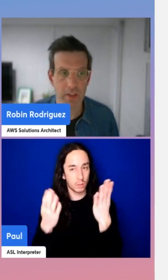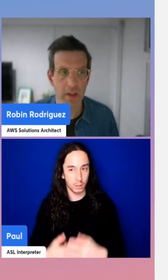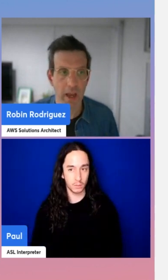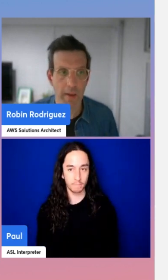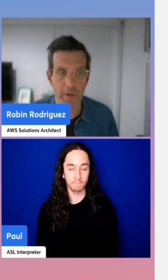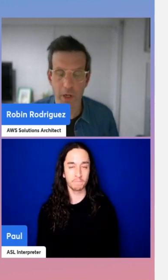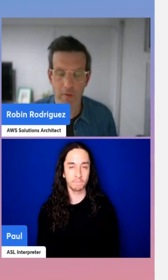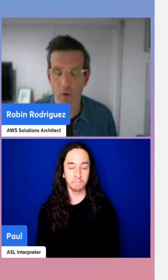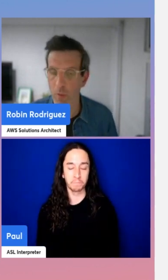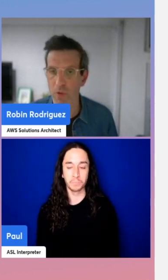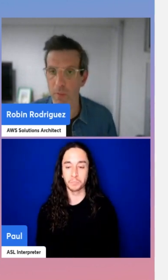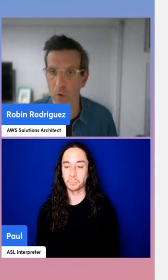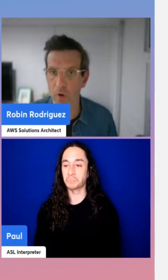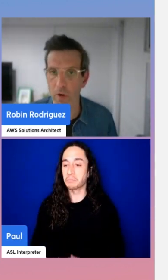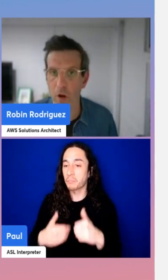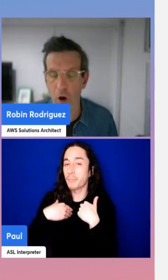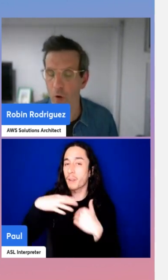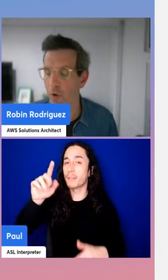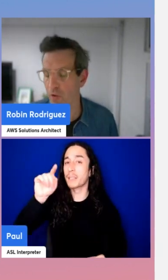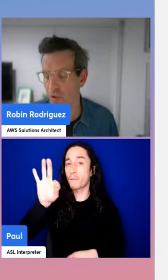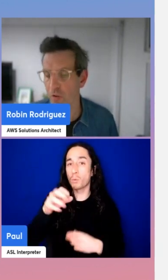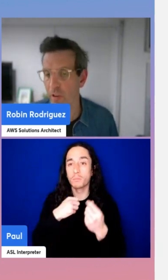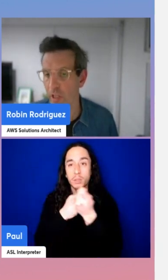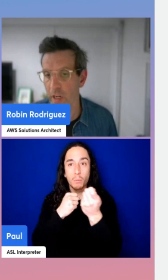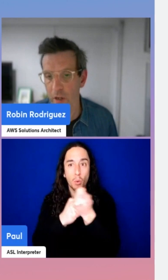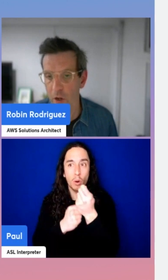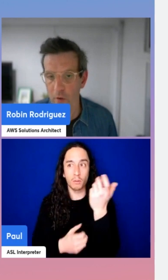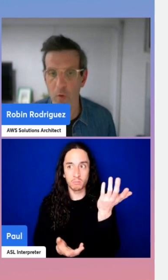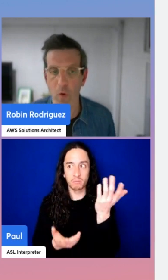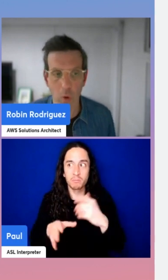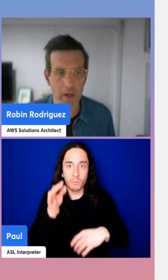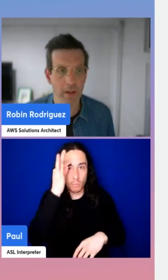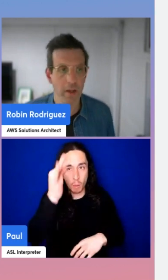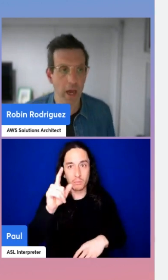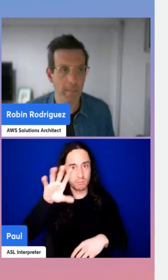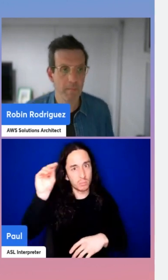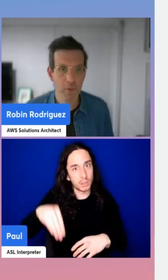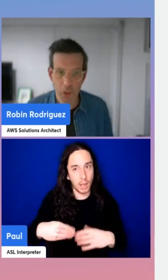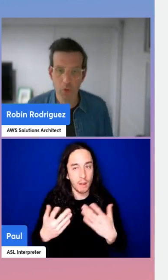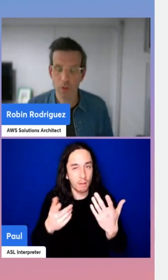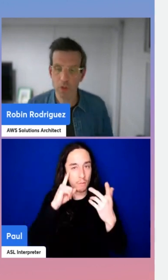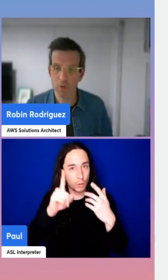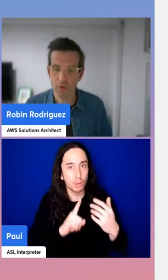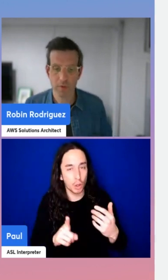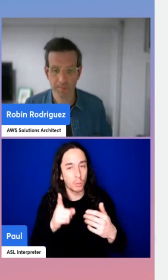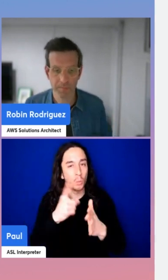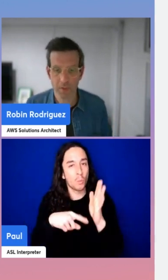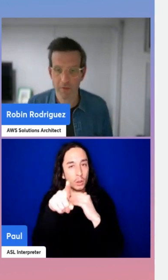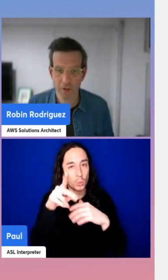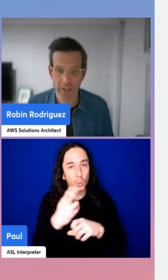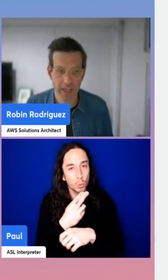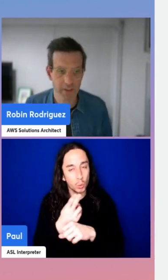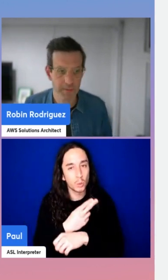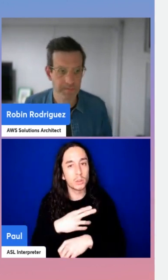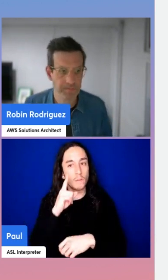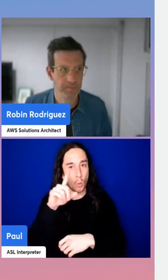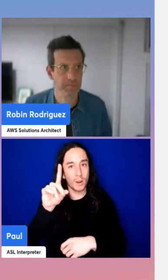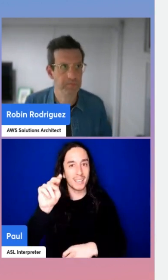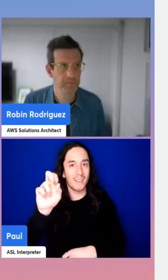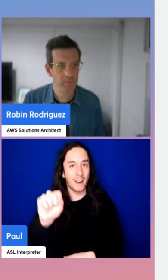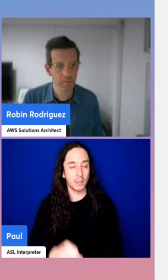There is Terraform support almost certainly for what you use for